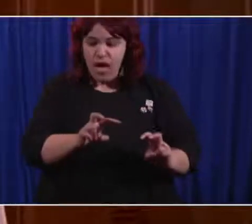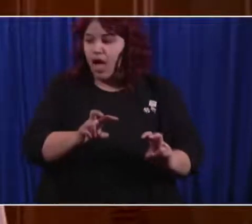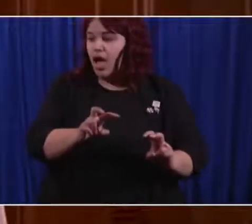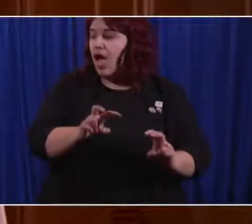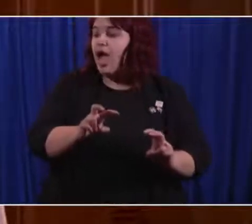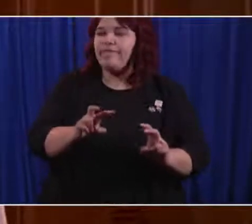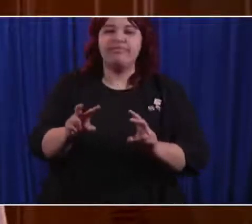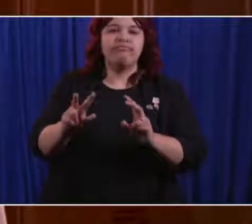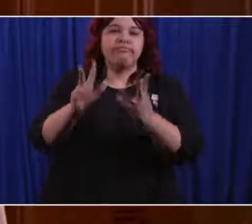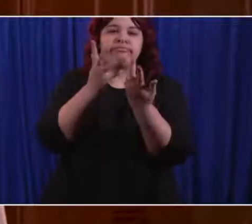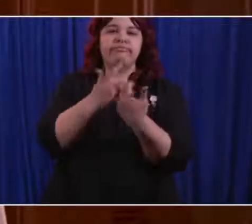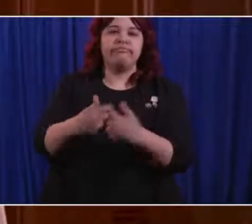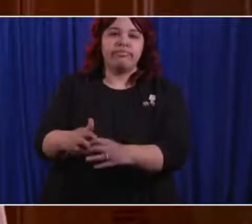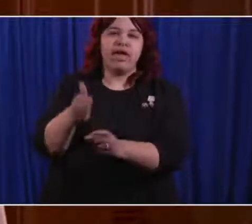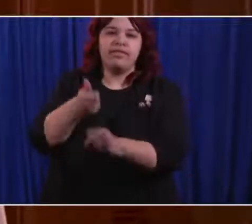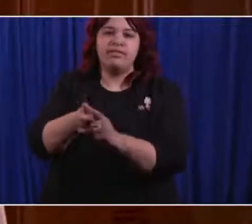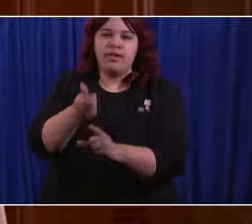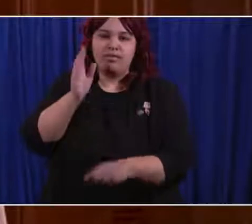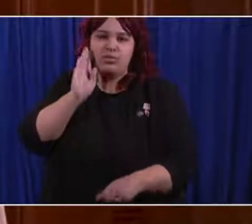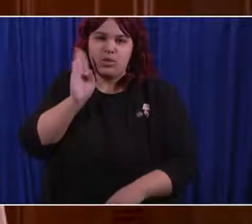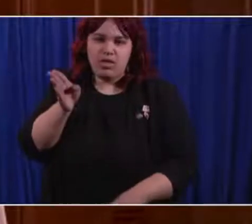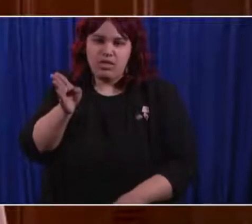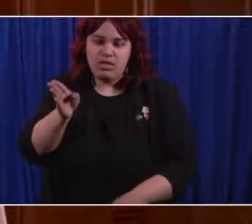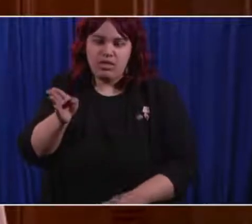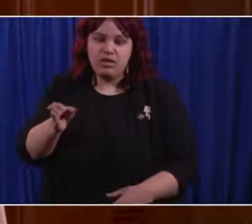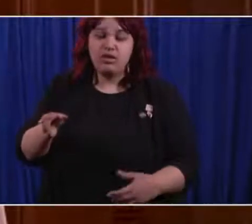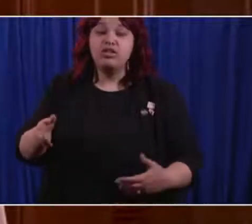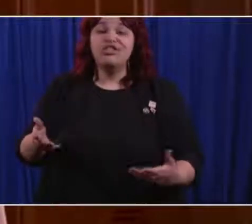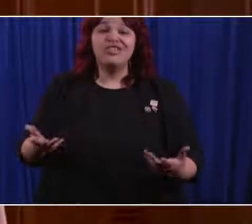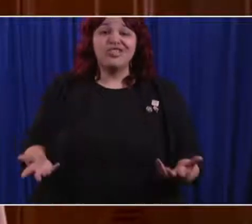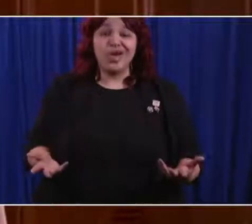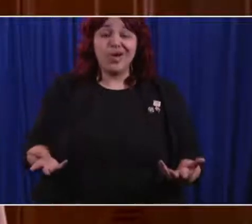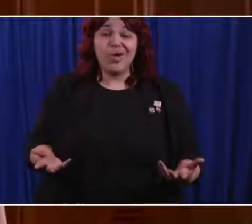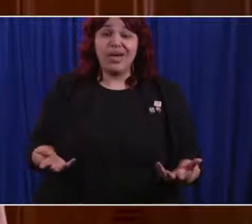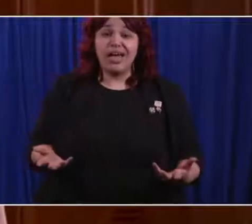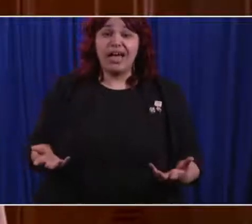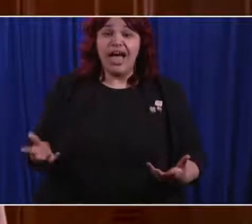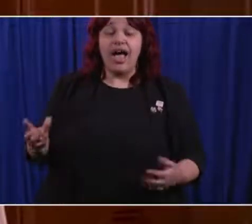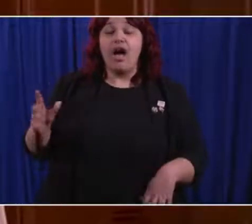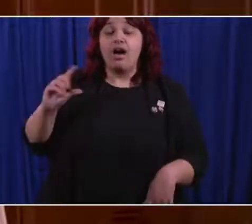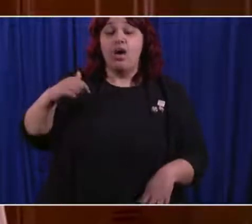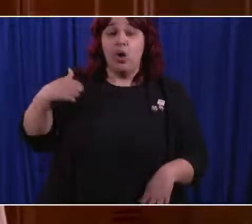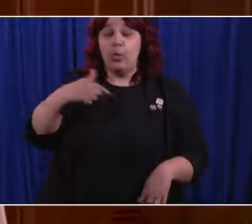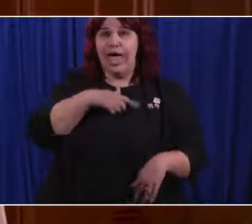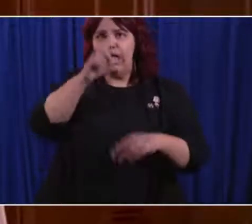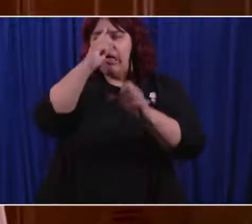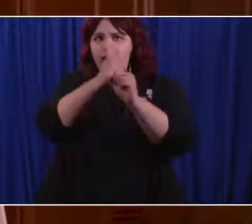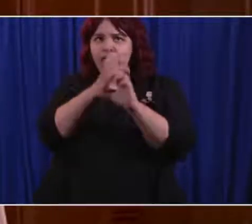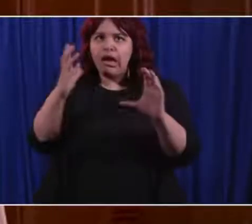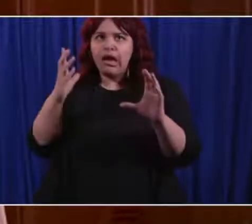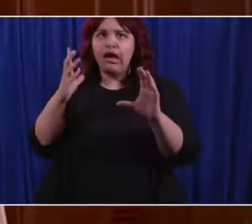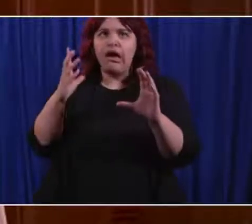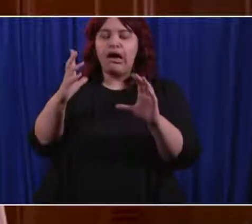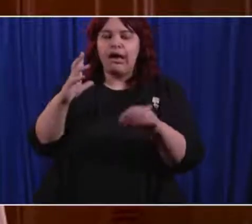don't want them to do is to be literally sitting there with